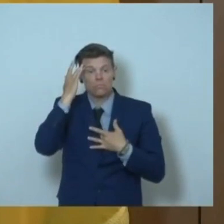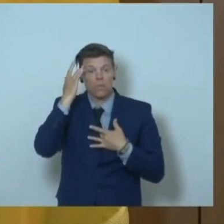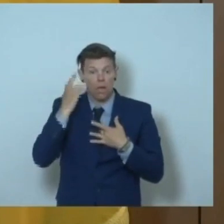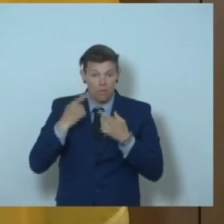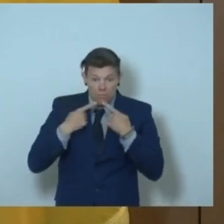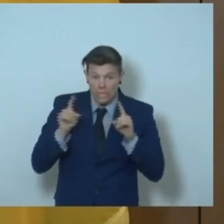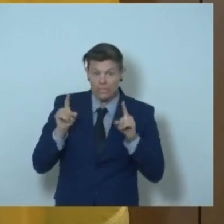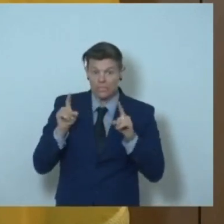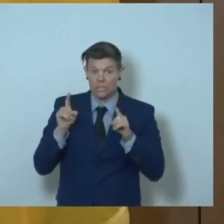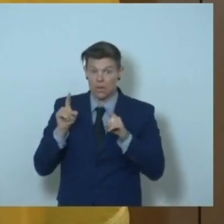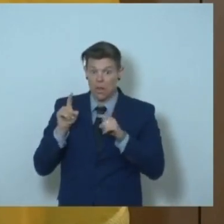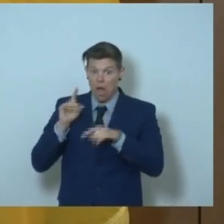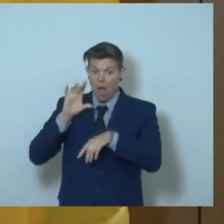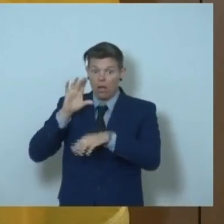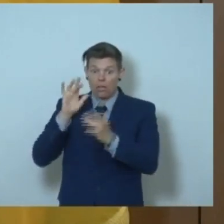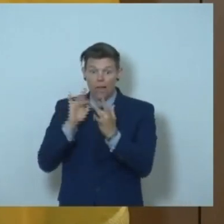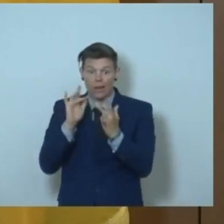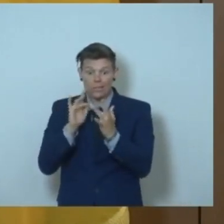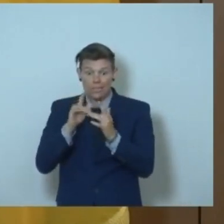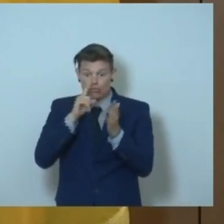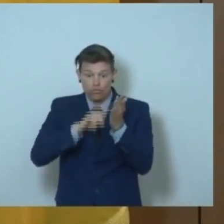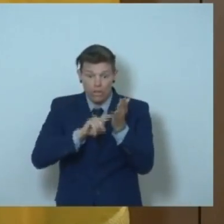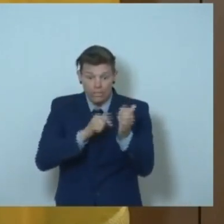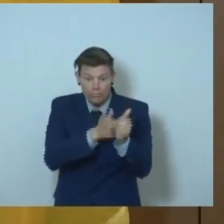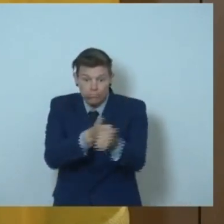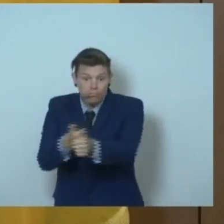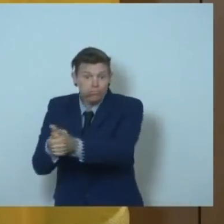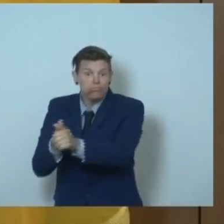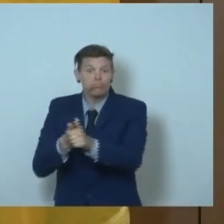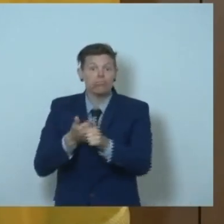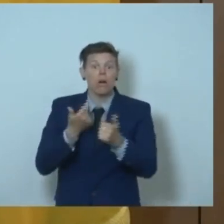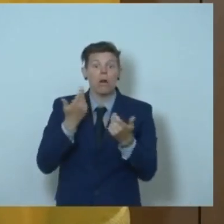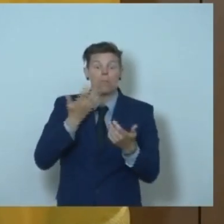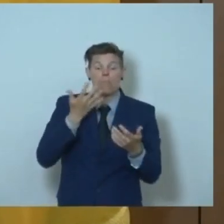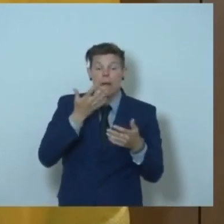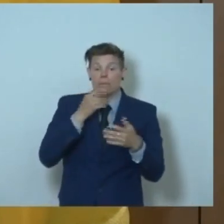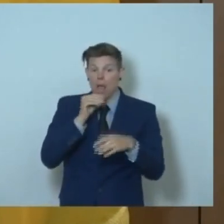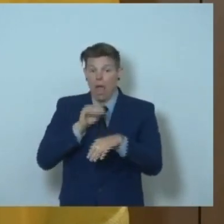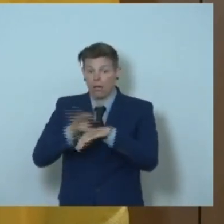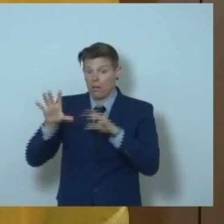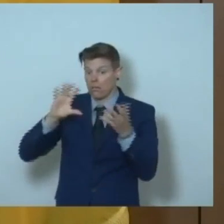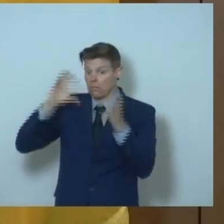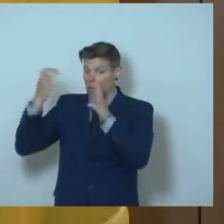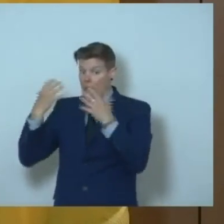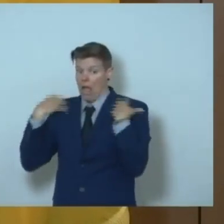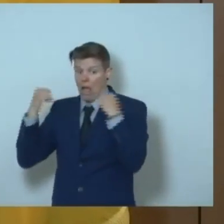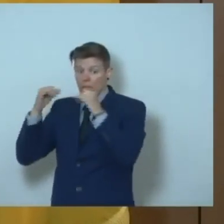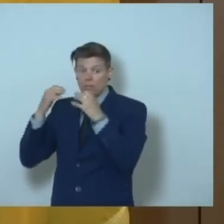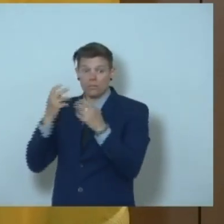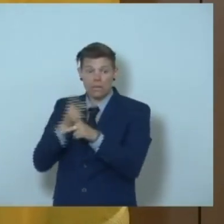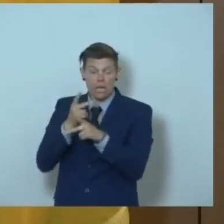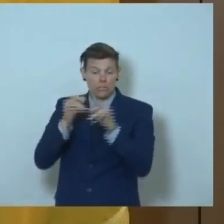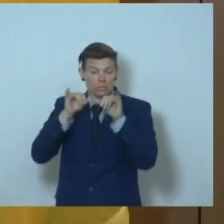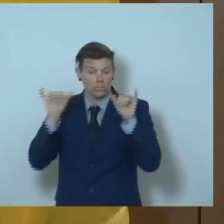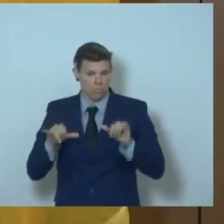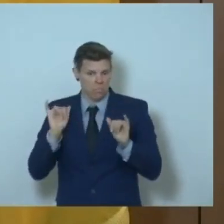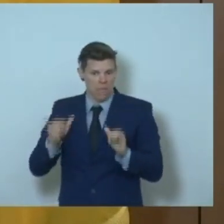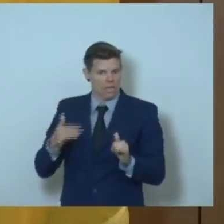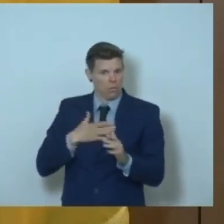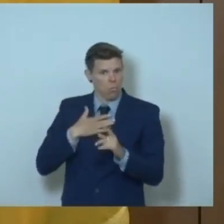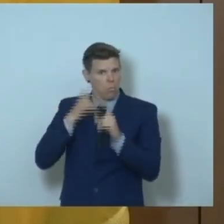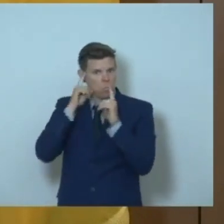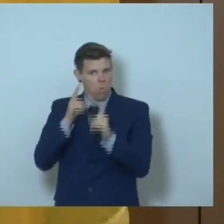in such a way that we don't overwhelm the healthcare system if we had a large event. That's where you want to get, because it's going to take some time before